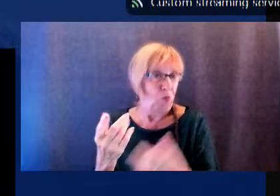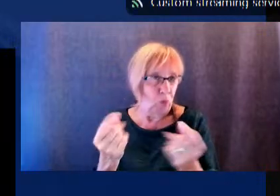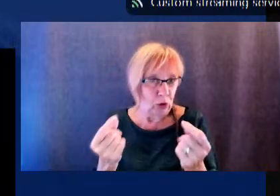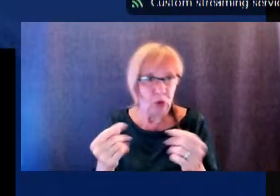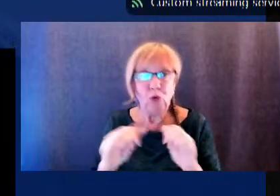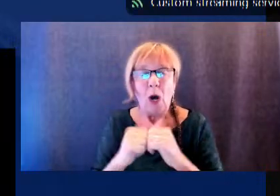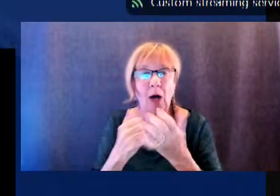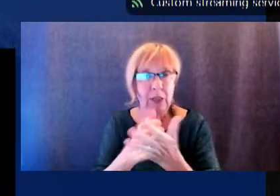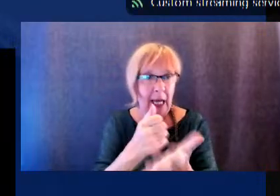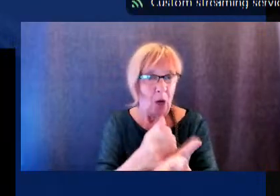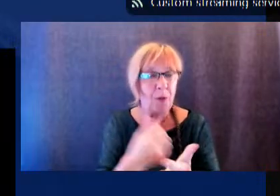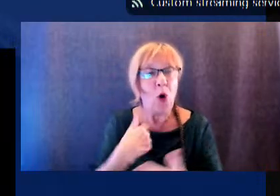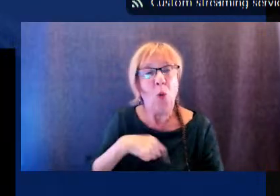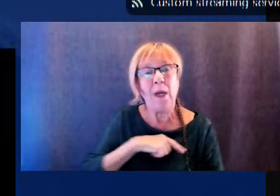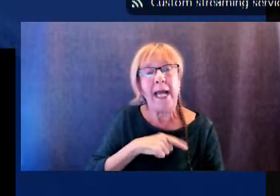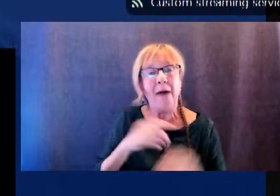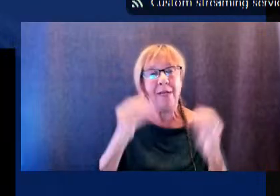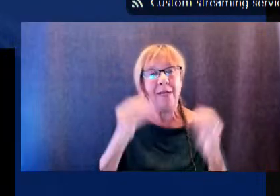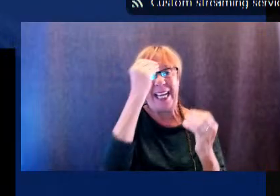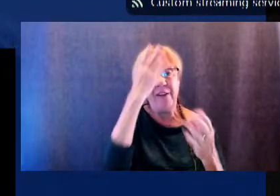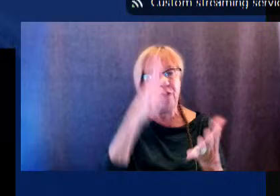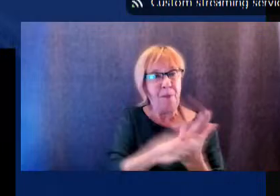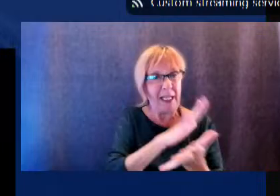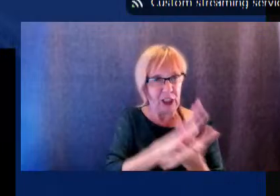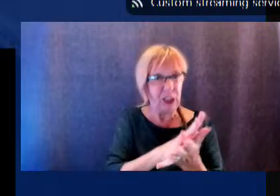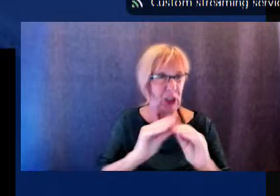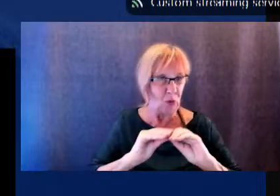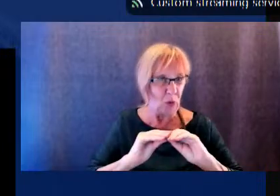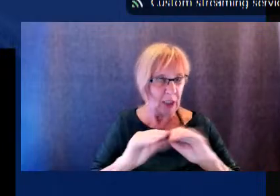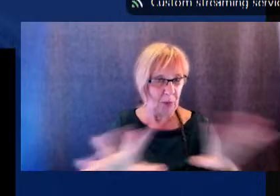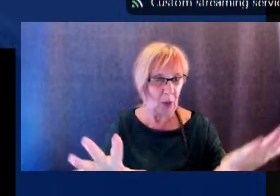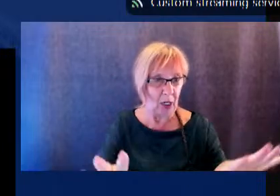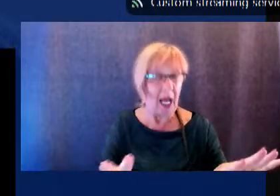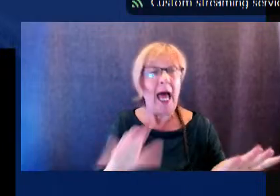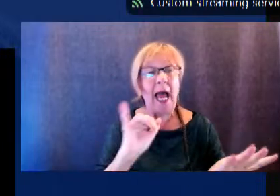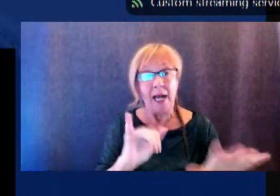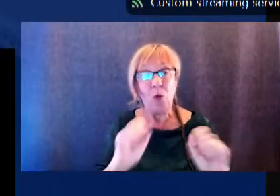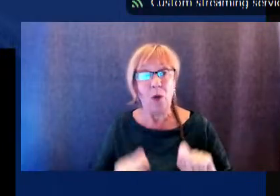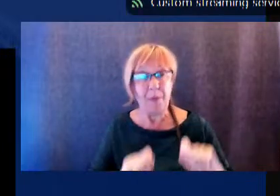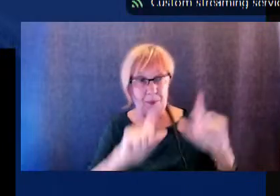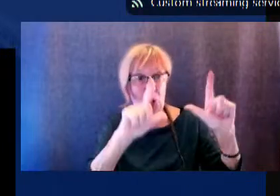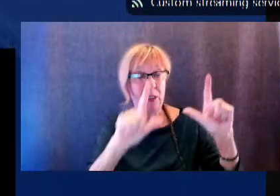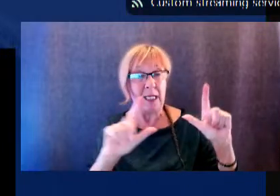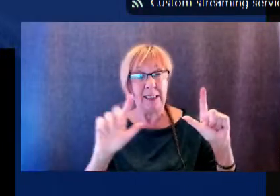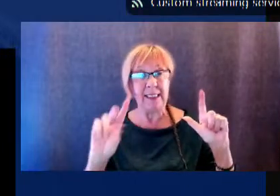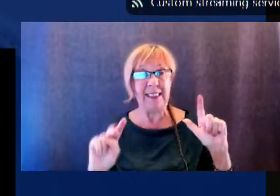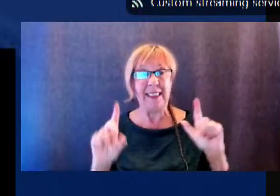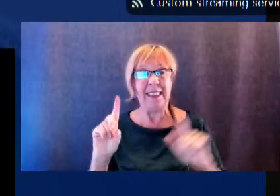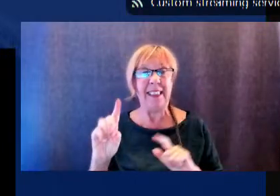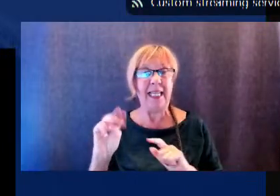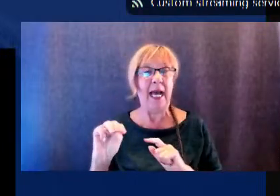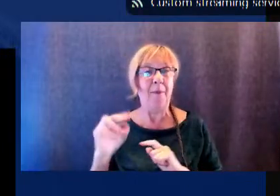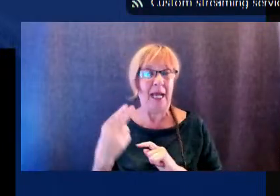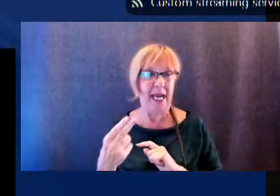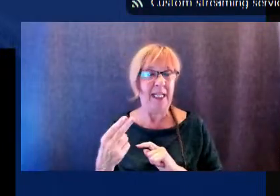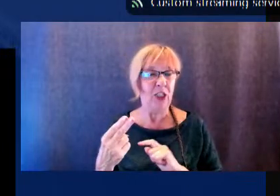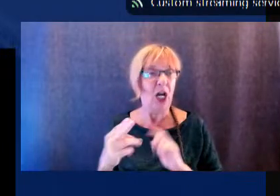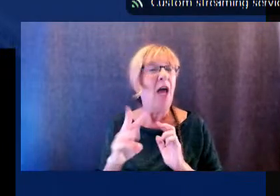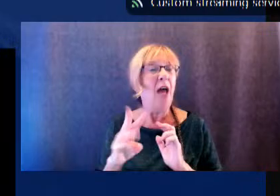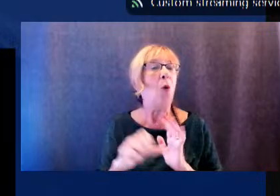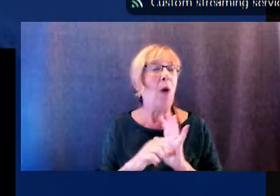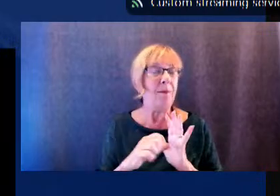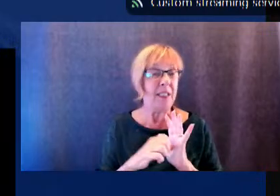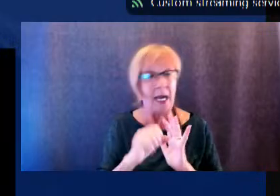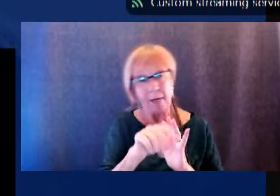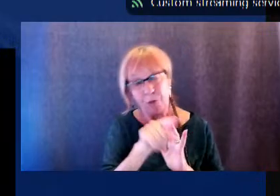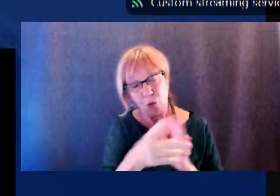Supervisor Barger's office, and we'll also be posting this onto our DMH website if you or someone you know would be interested in